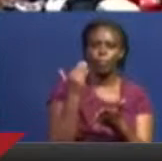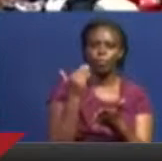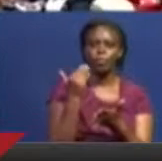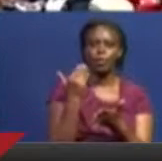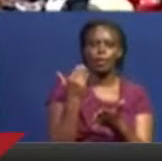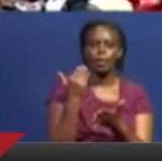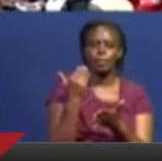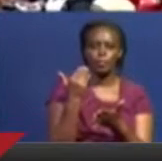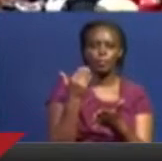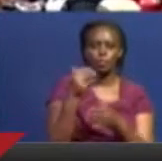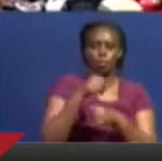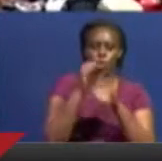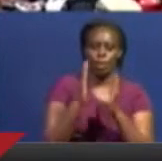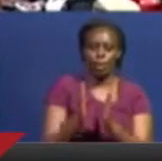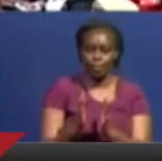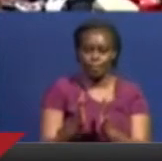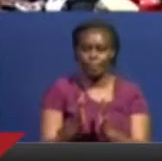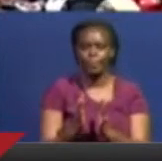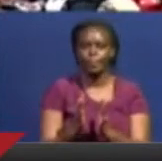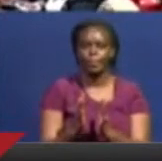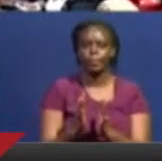holder. And